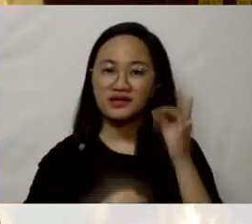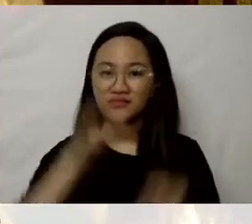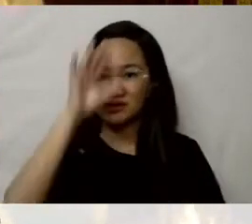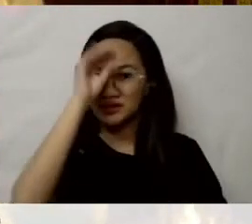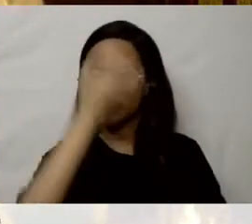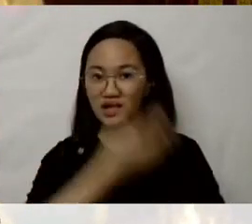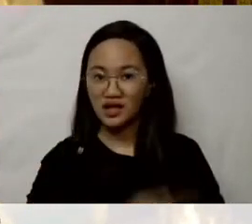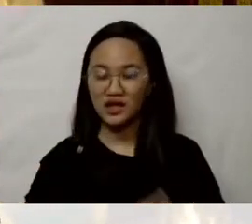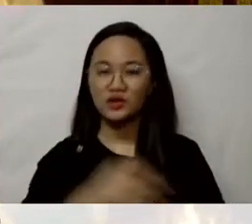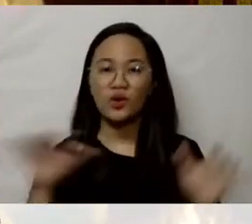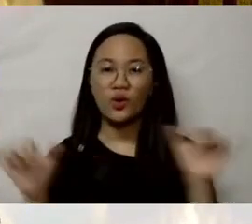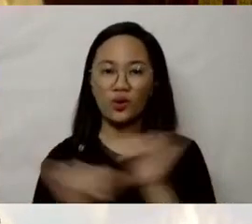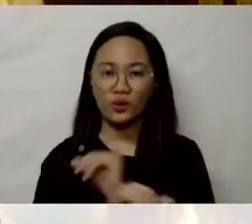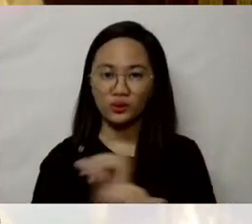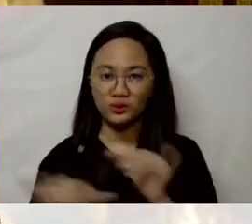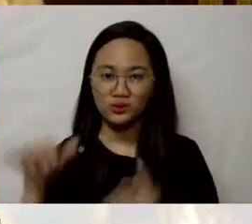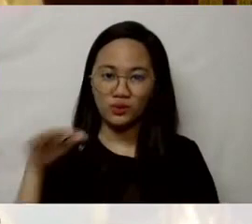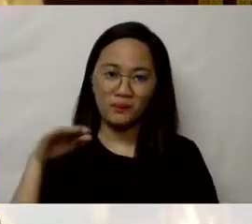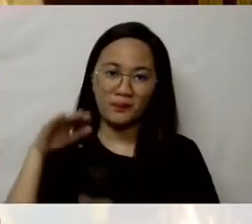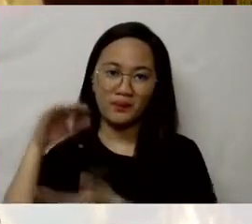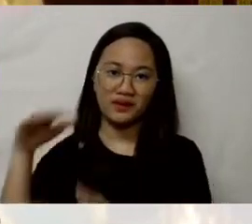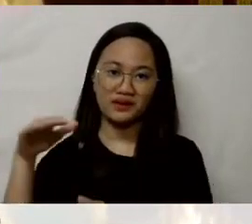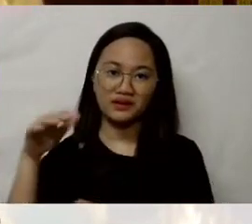an heir through God.